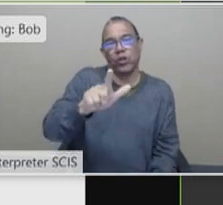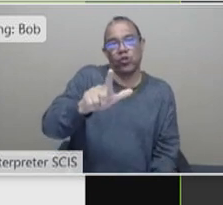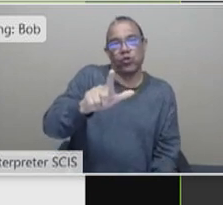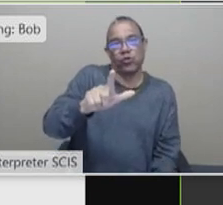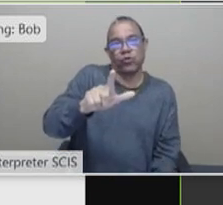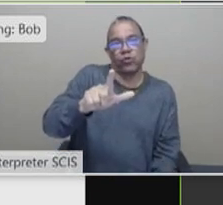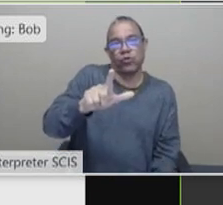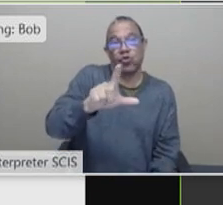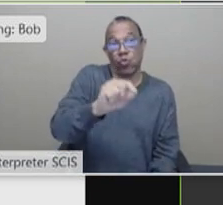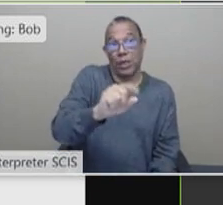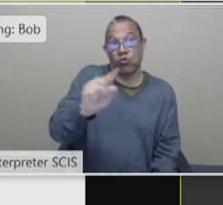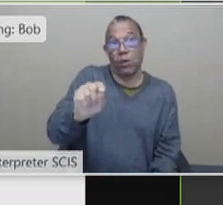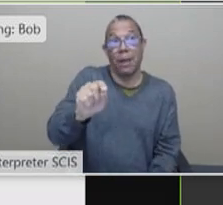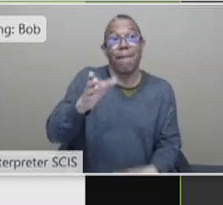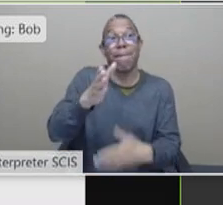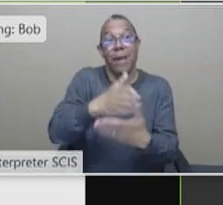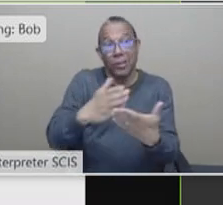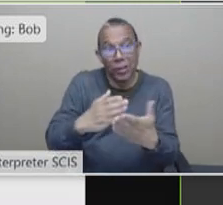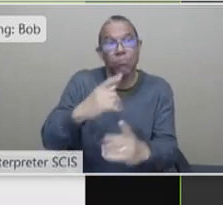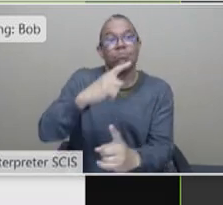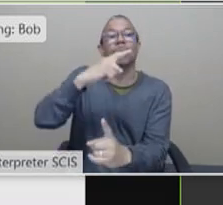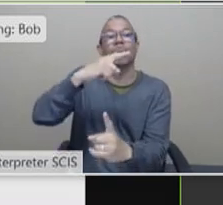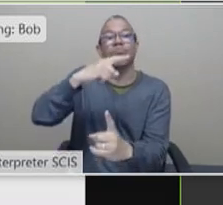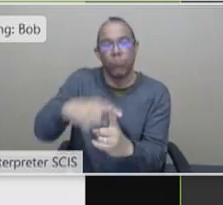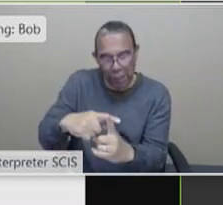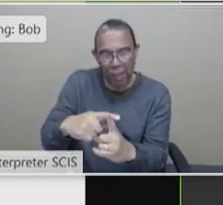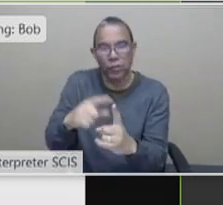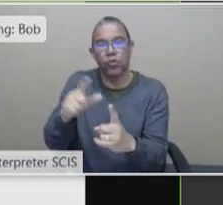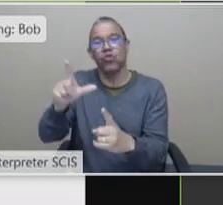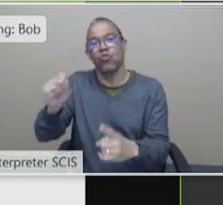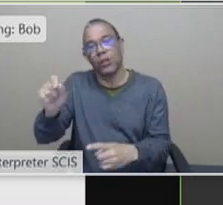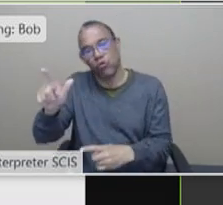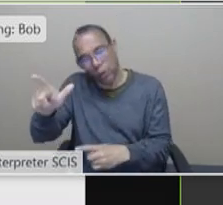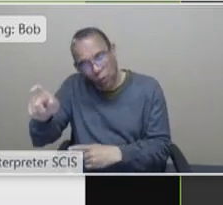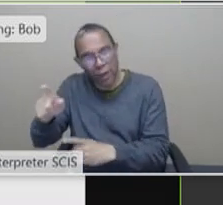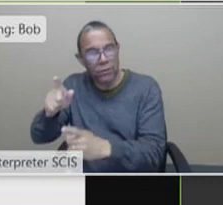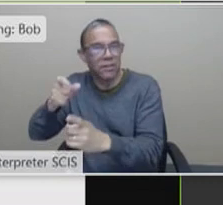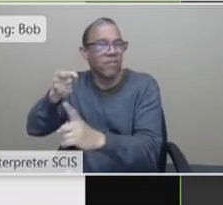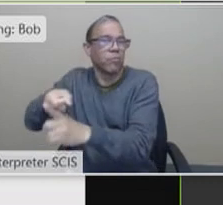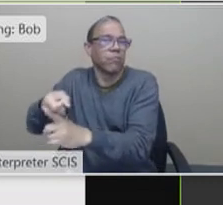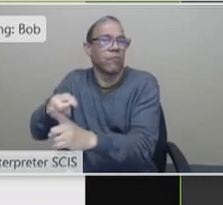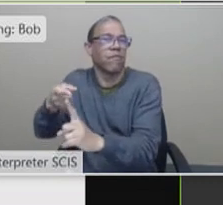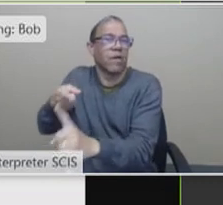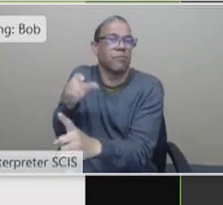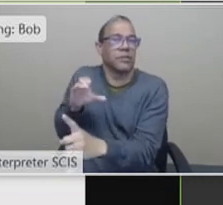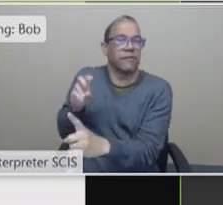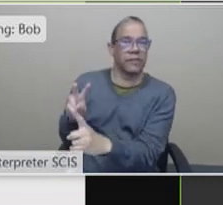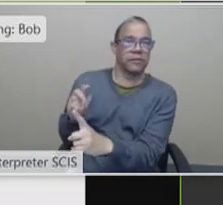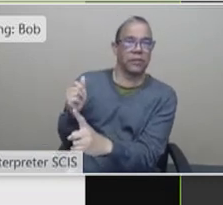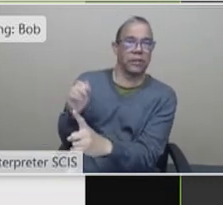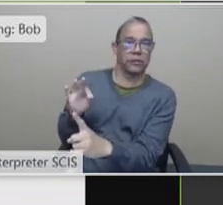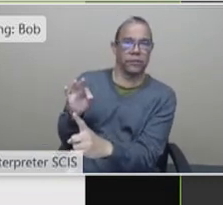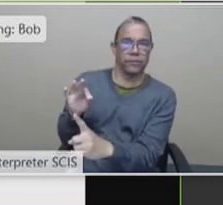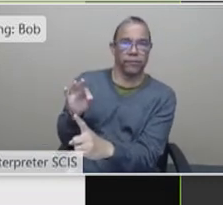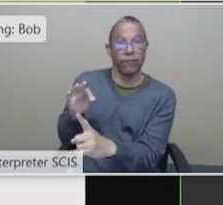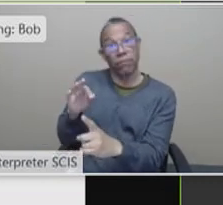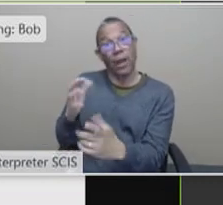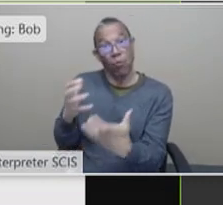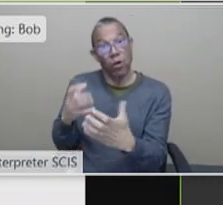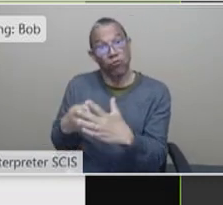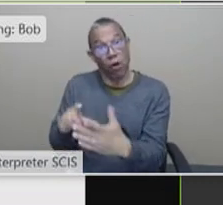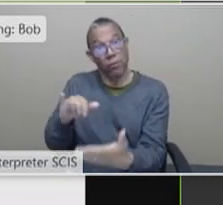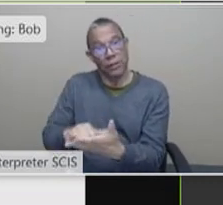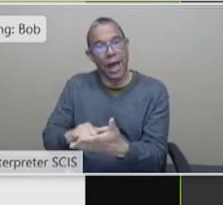the 2020 budget process. So I wanted to walk everybody through that quickly so we can get on to